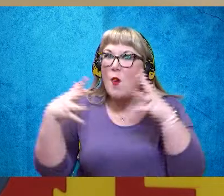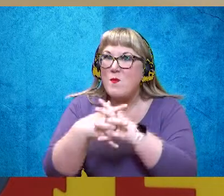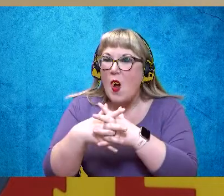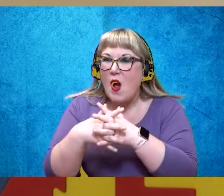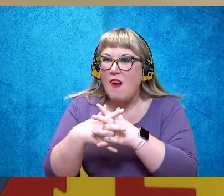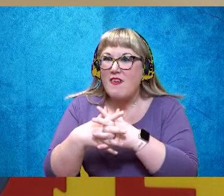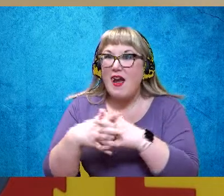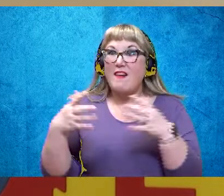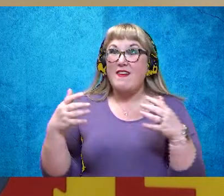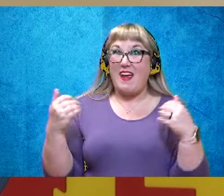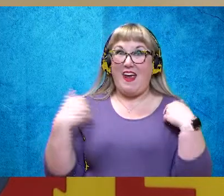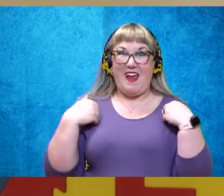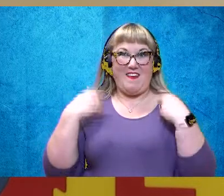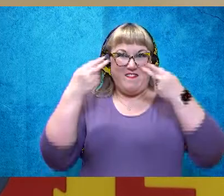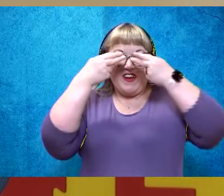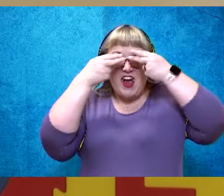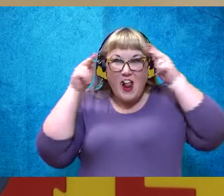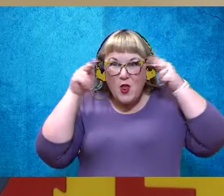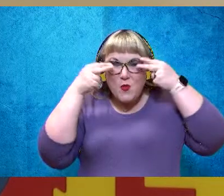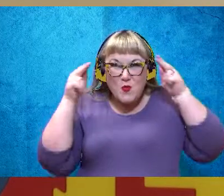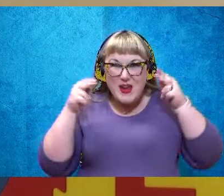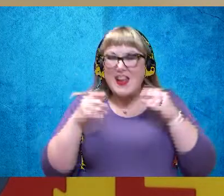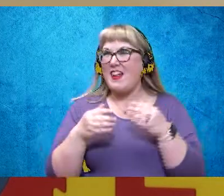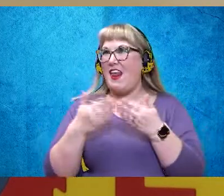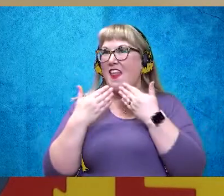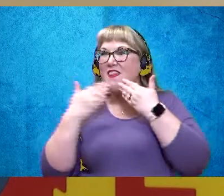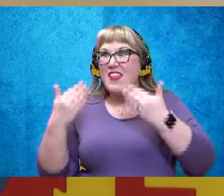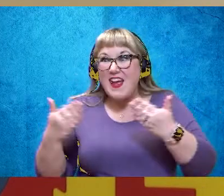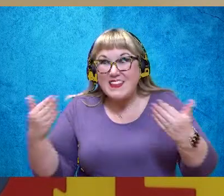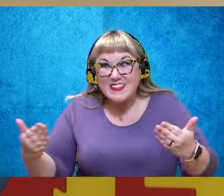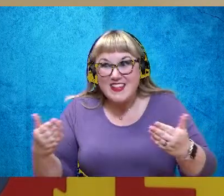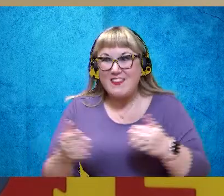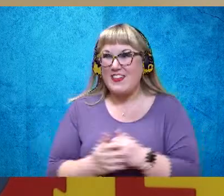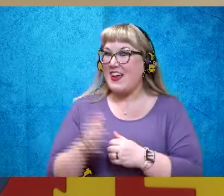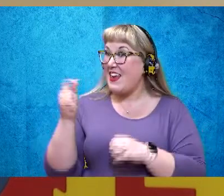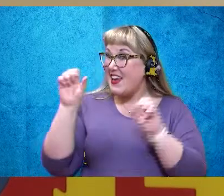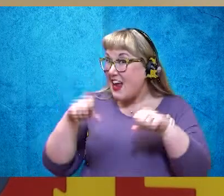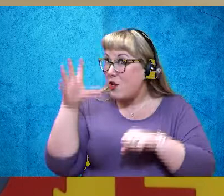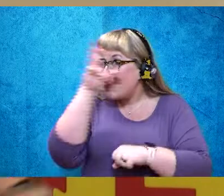we get to have Halloween and Thanksgiving. Can you guess this season?